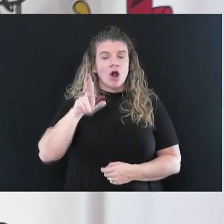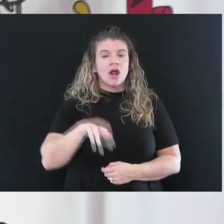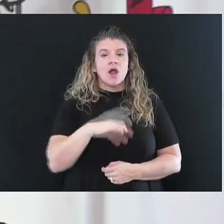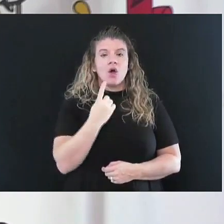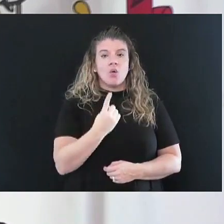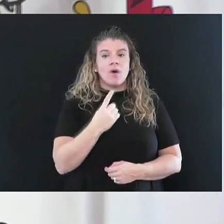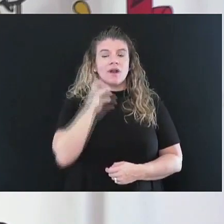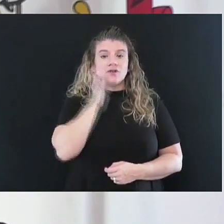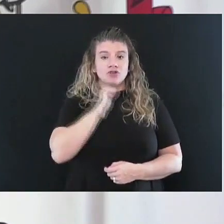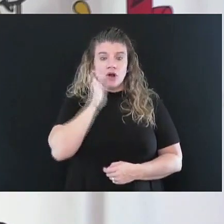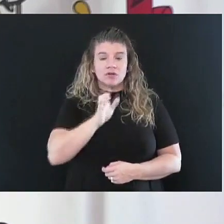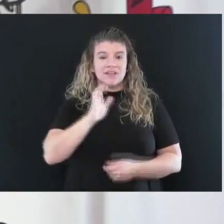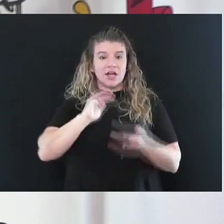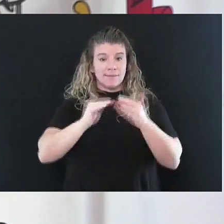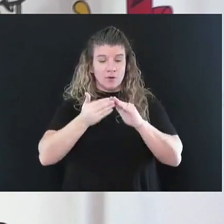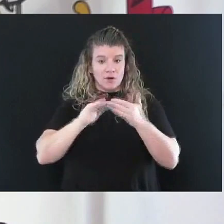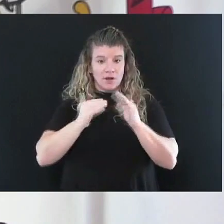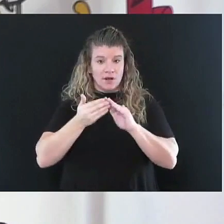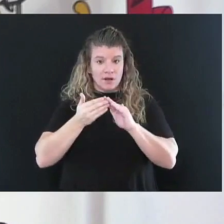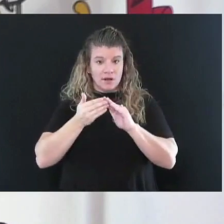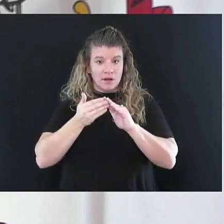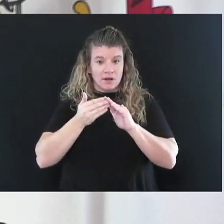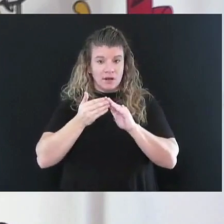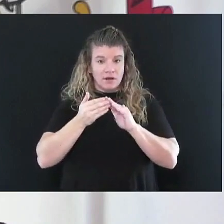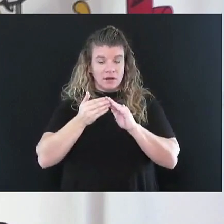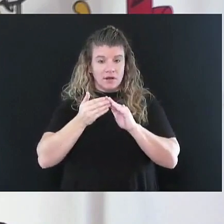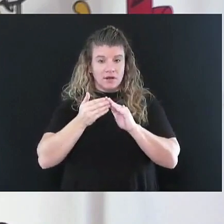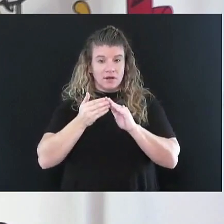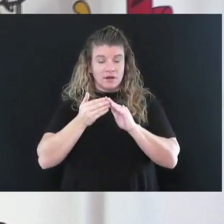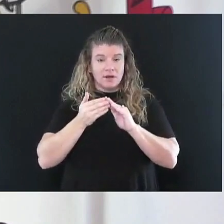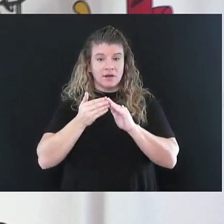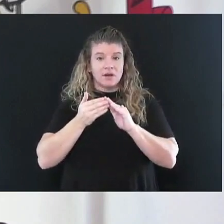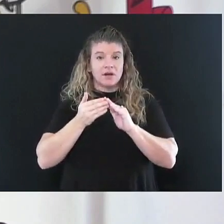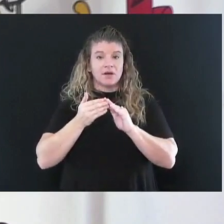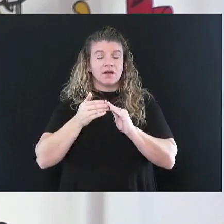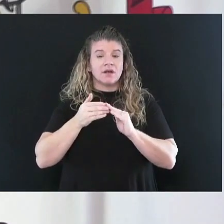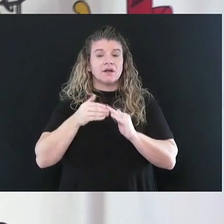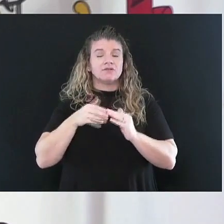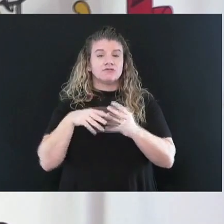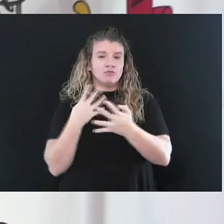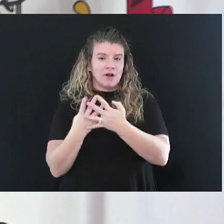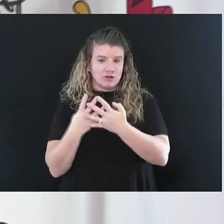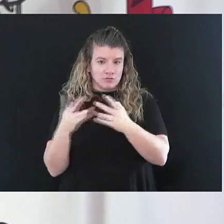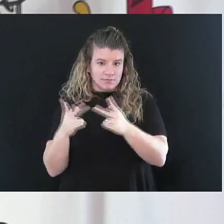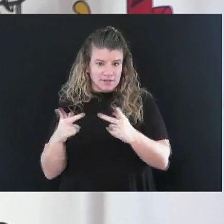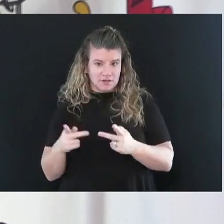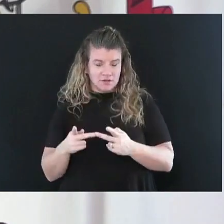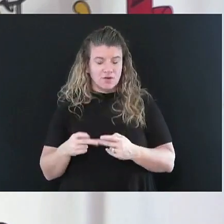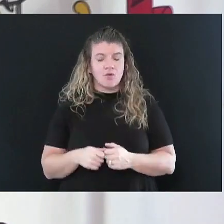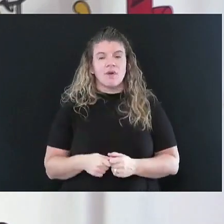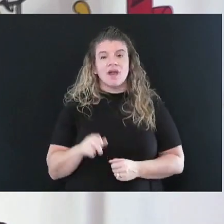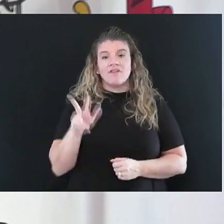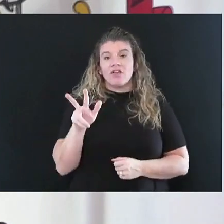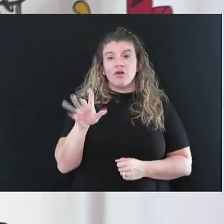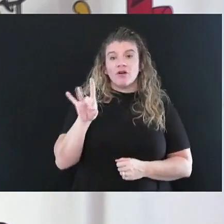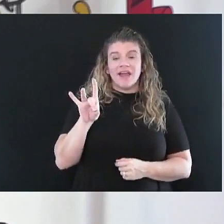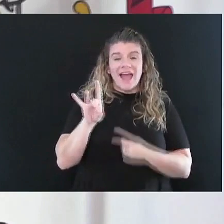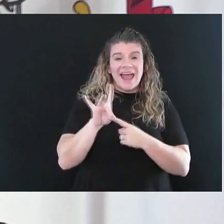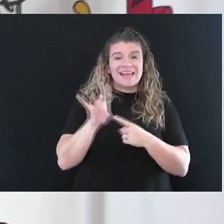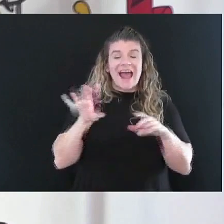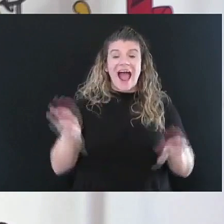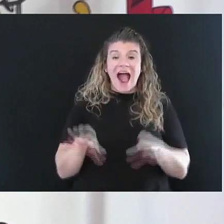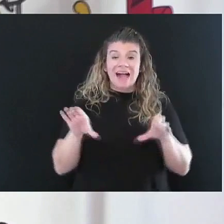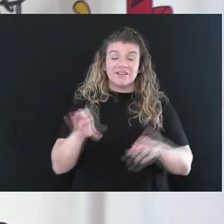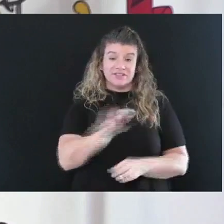at the Charleston Community, and one in our Charleston Community Correctional Center. We had 38 active